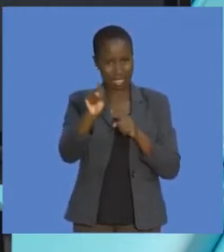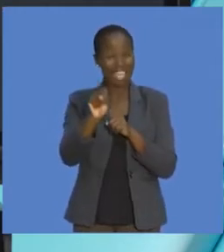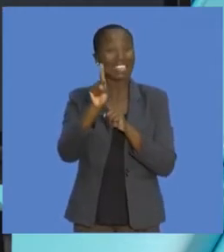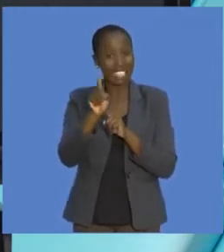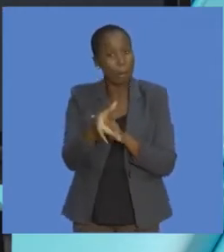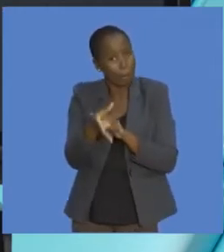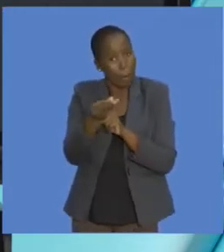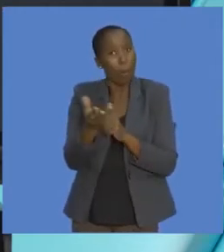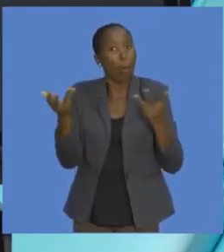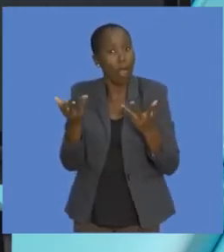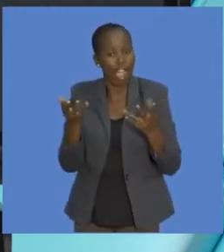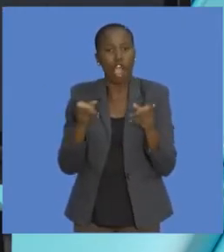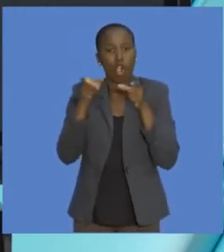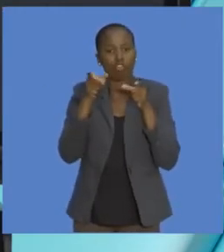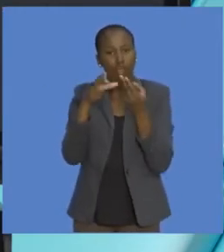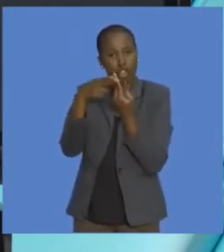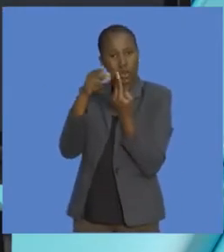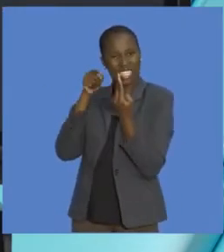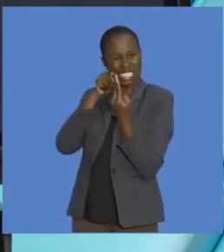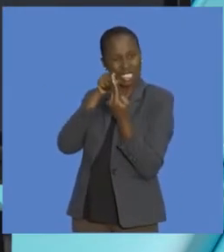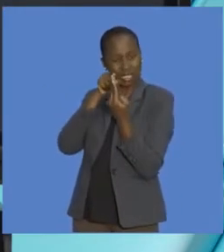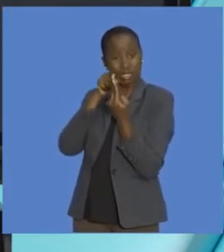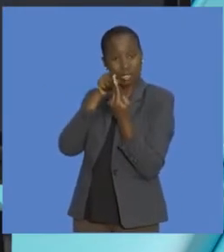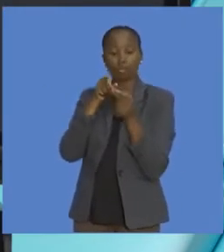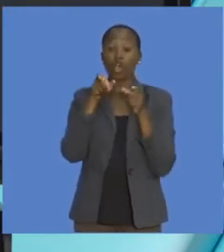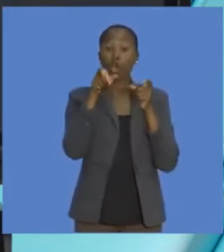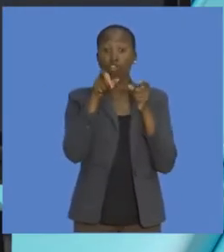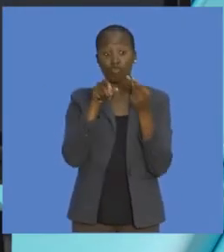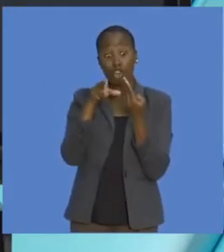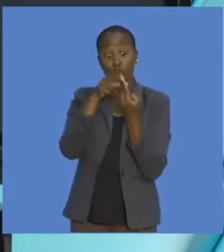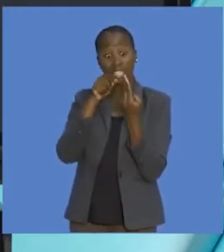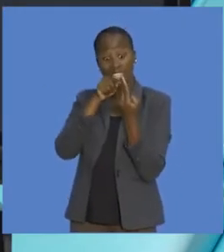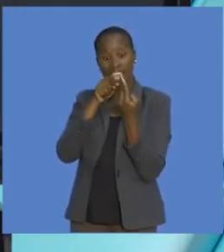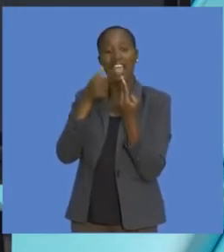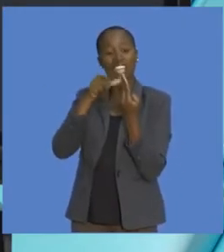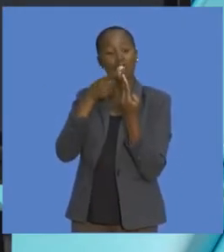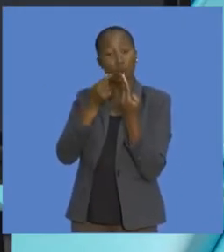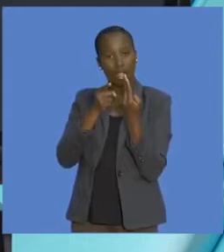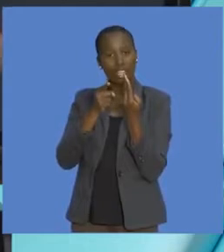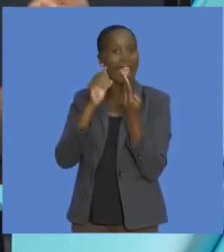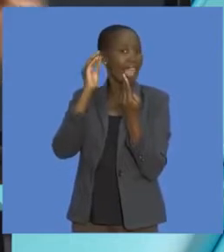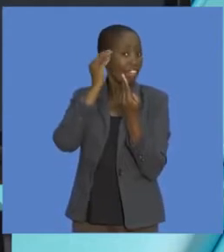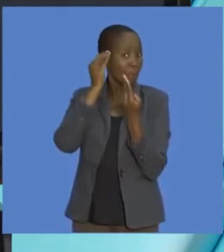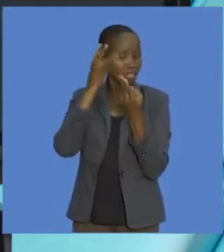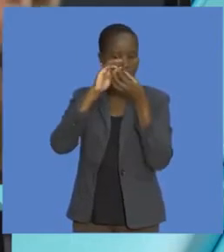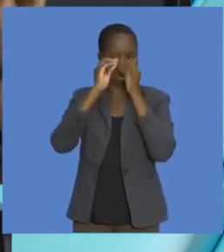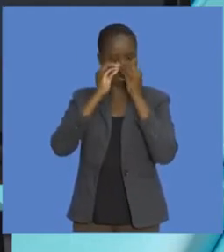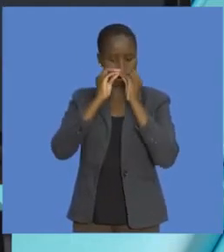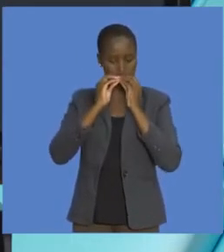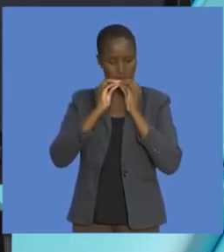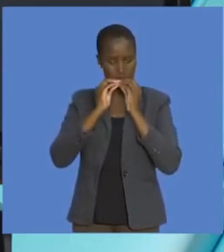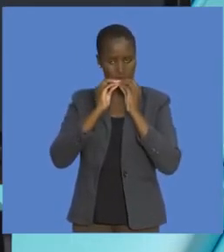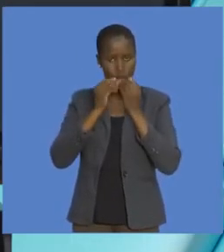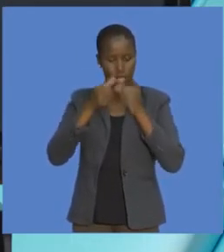the control unit. The control unit then processes that information, identifies a change from the